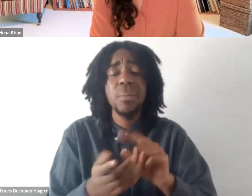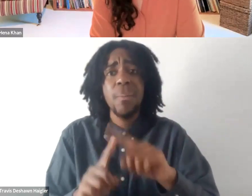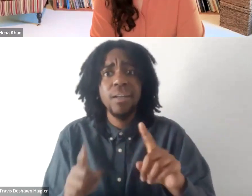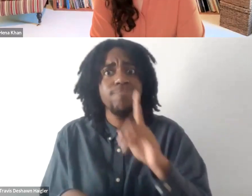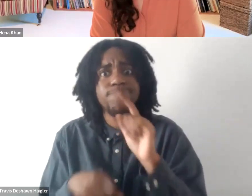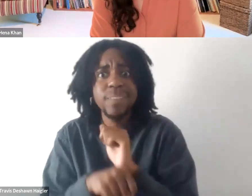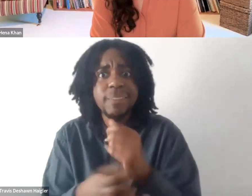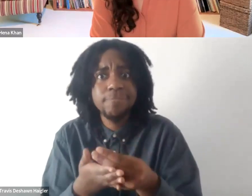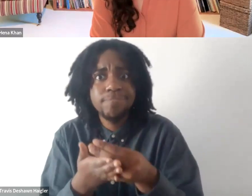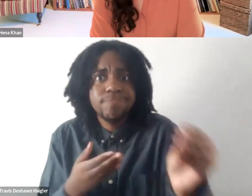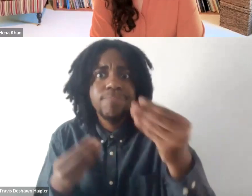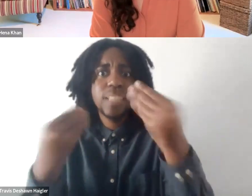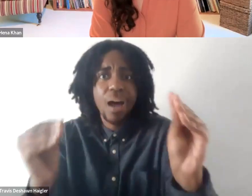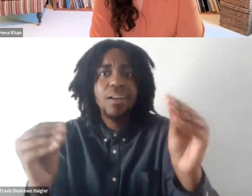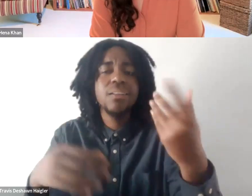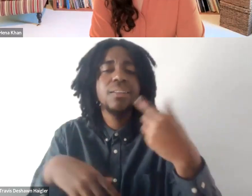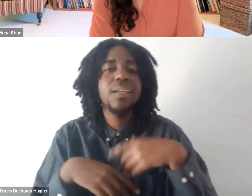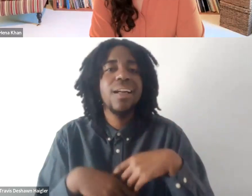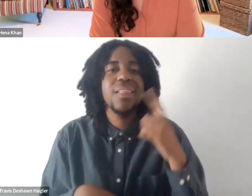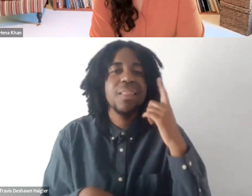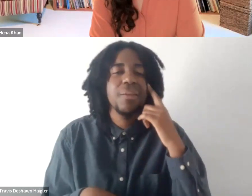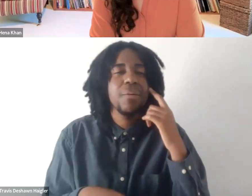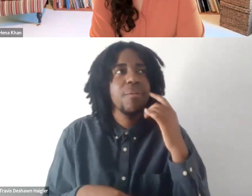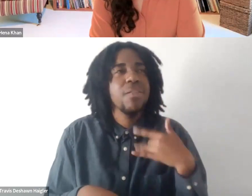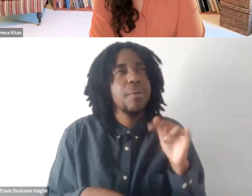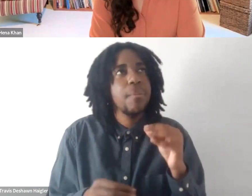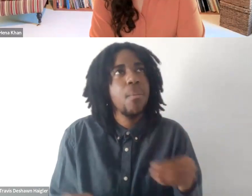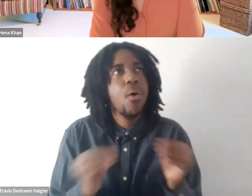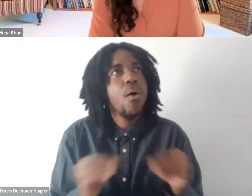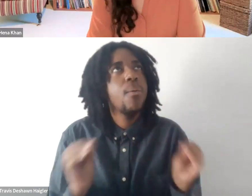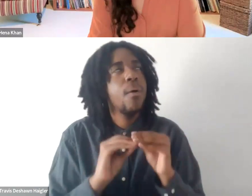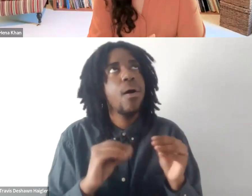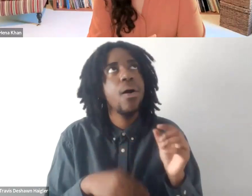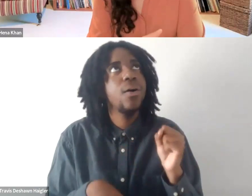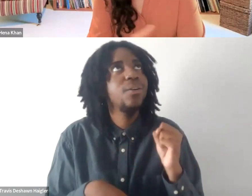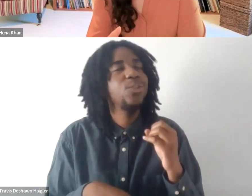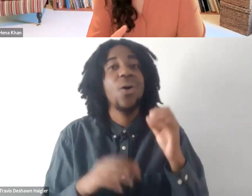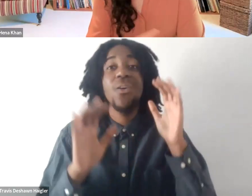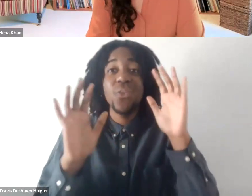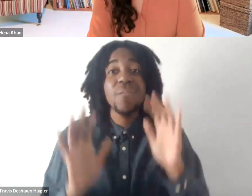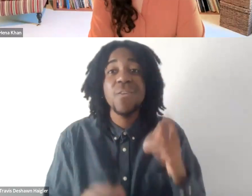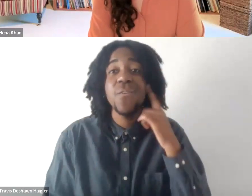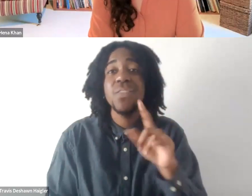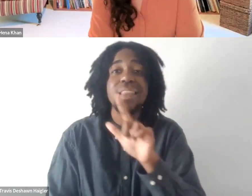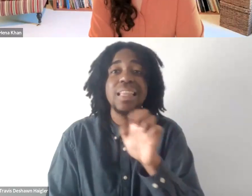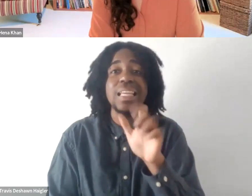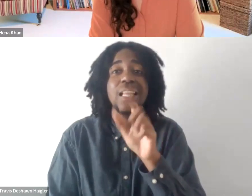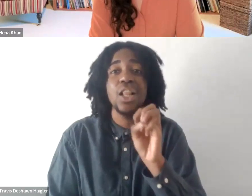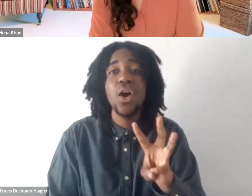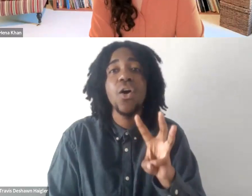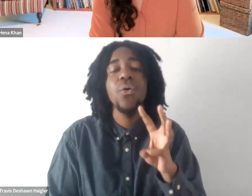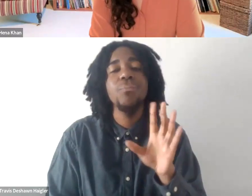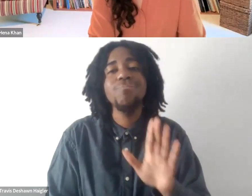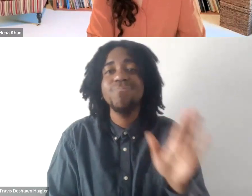And I just feel like more and more I'm so grateful for what Lee&Low is doing. And I feel